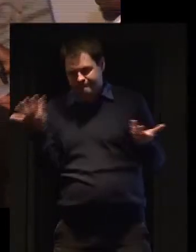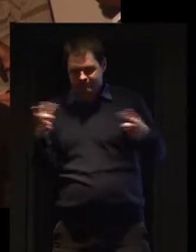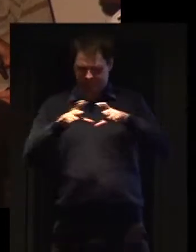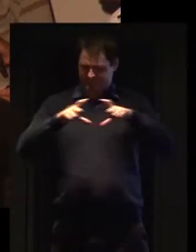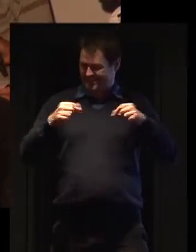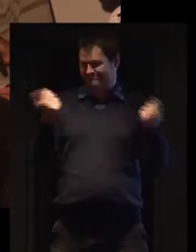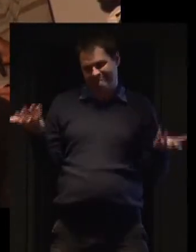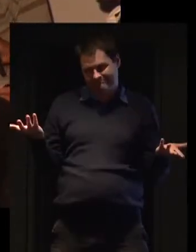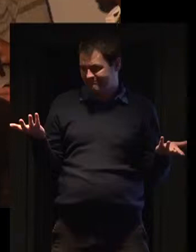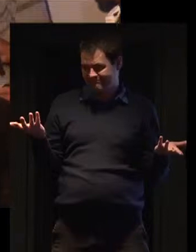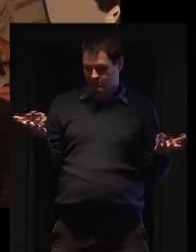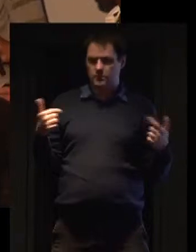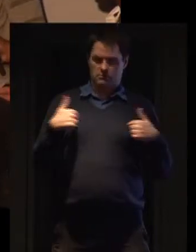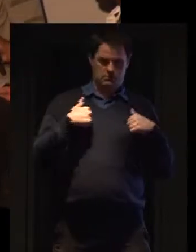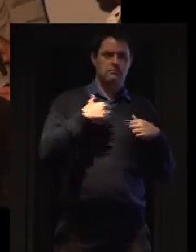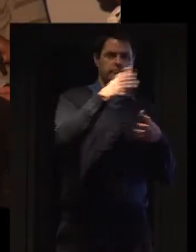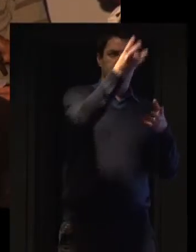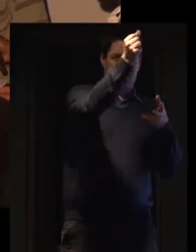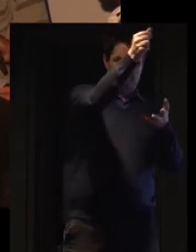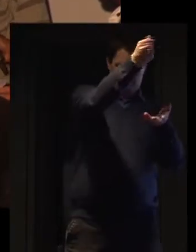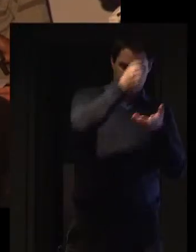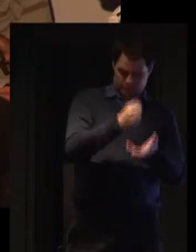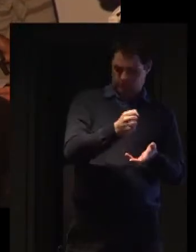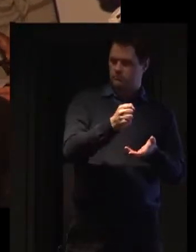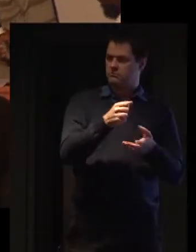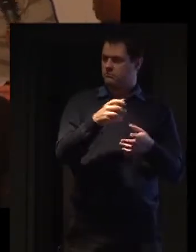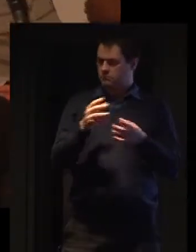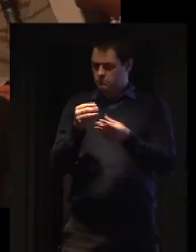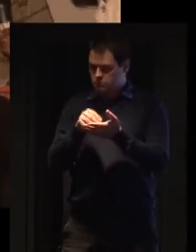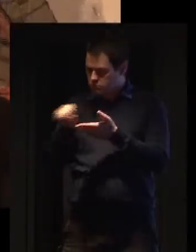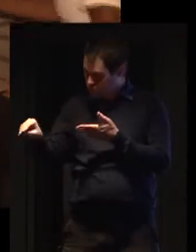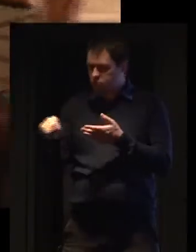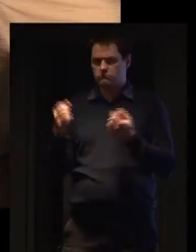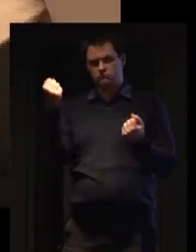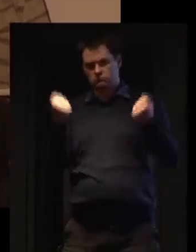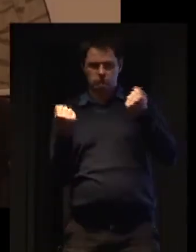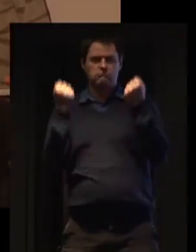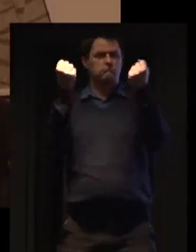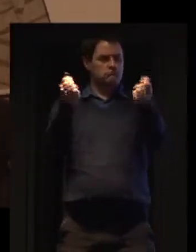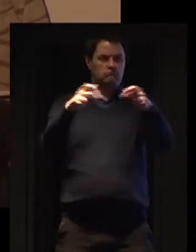match. Everything is financed with public funds. Right?